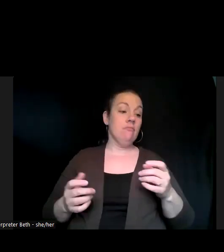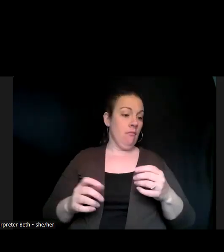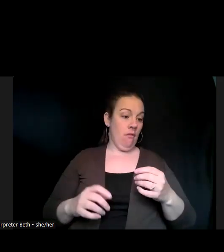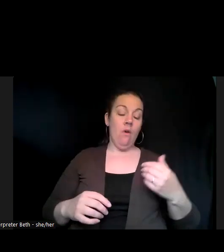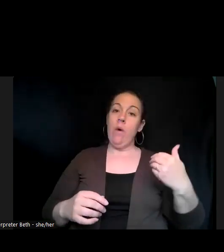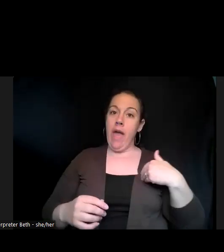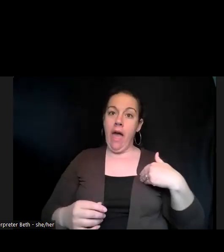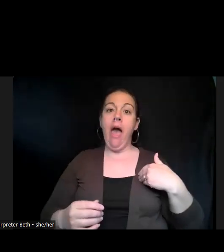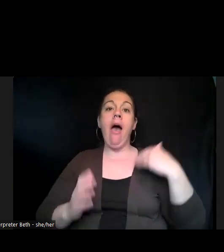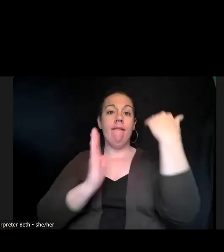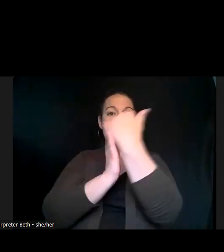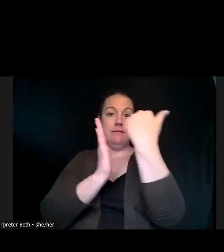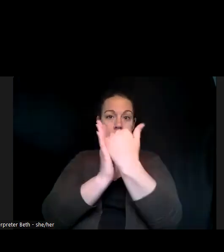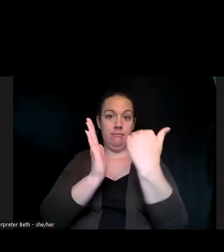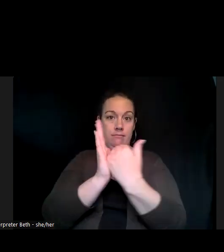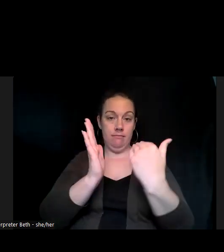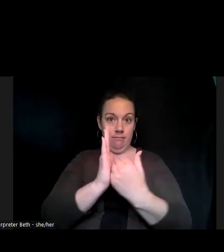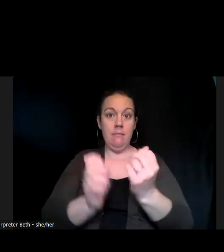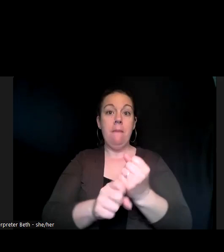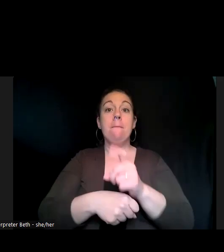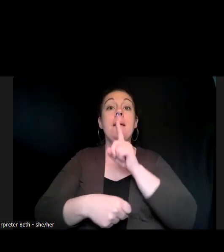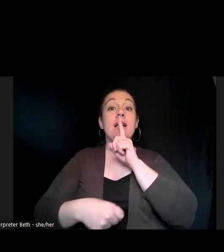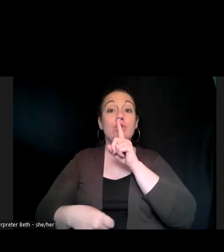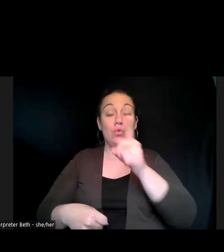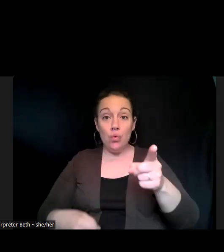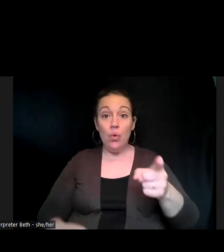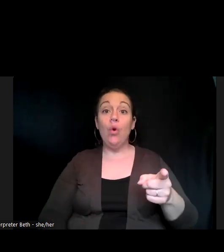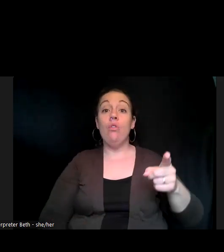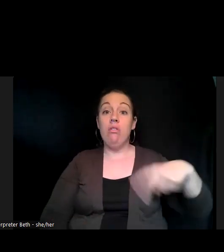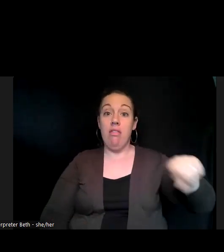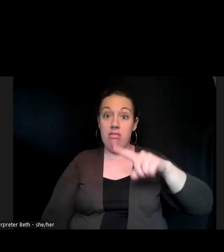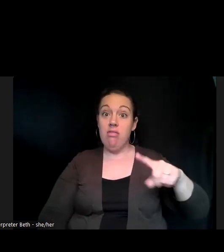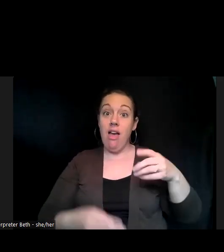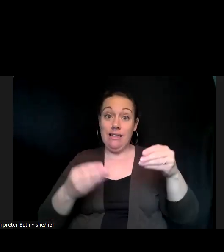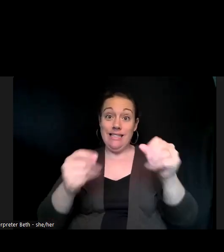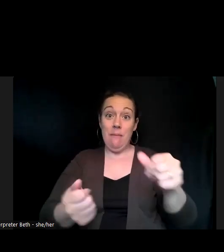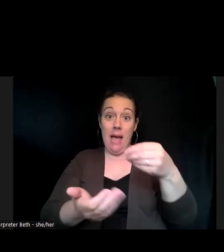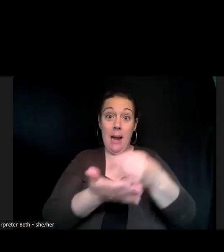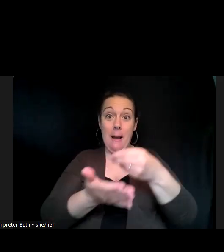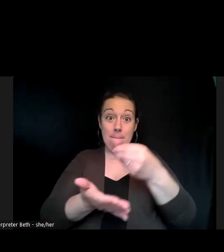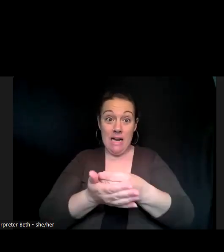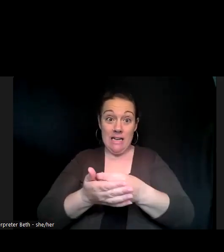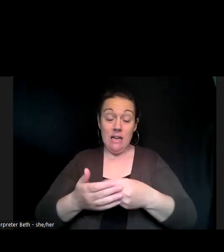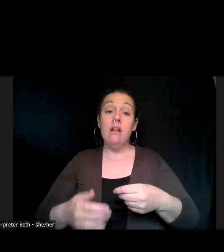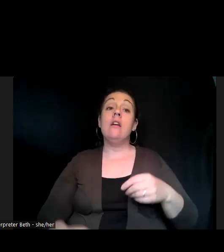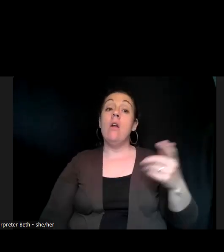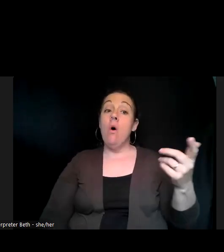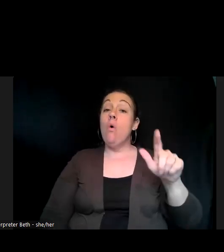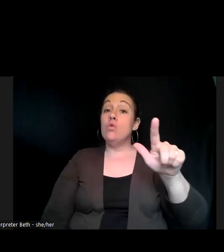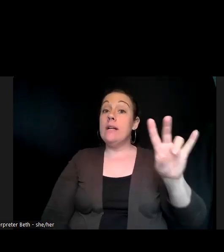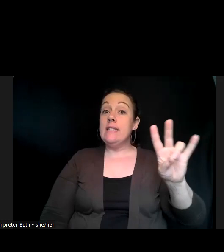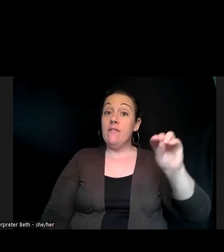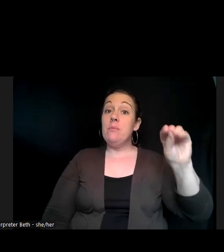on the right things. While ARP only requires that they spend 20% of their funds to address academic recovery and learning